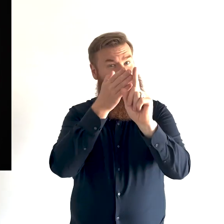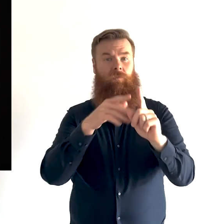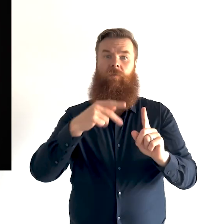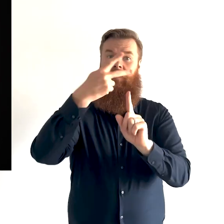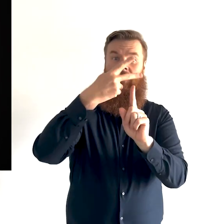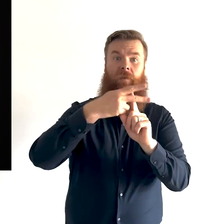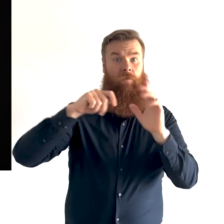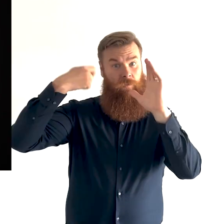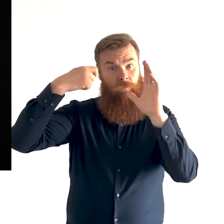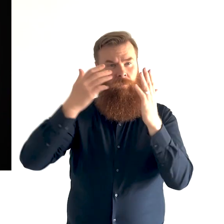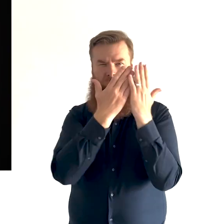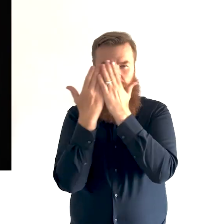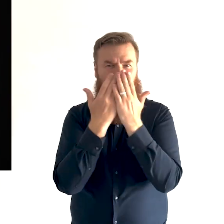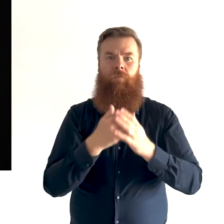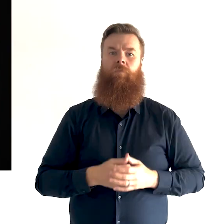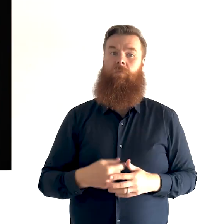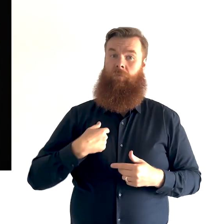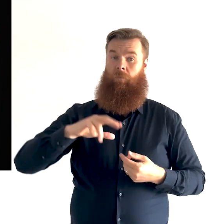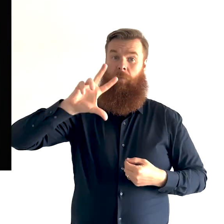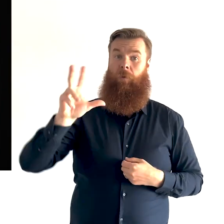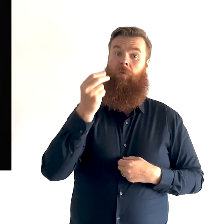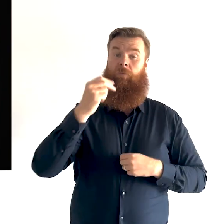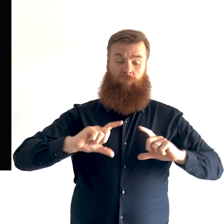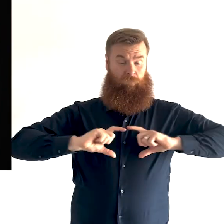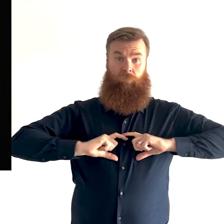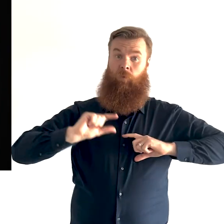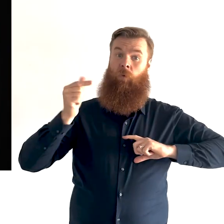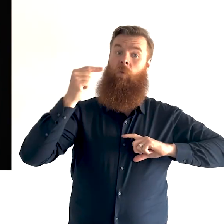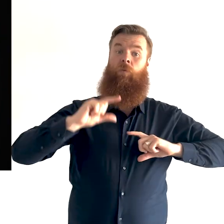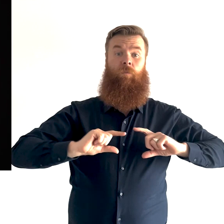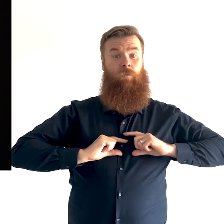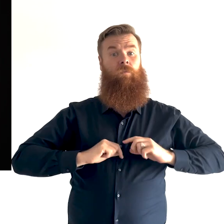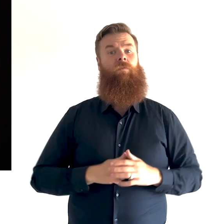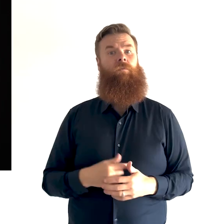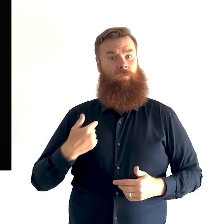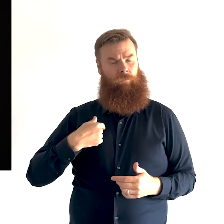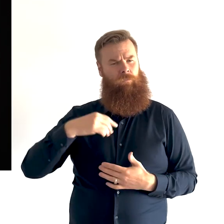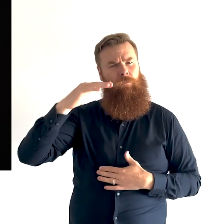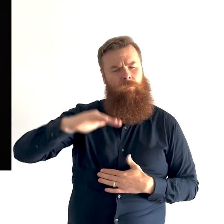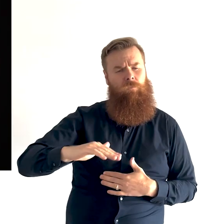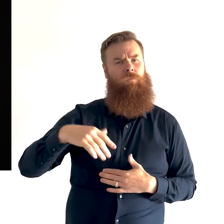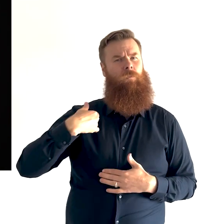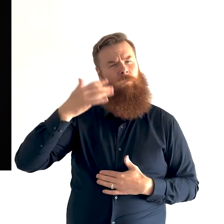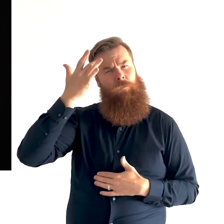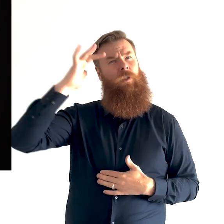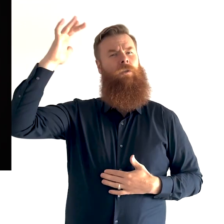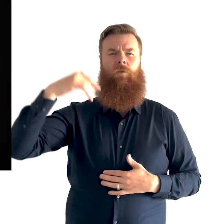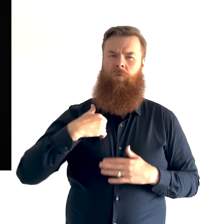a degree in film and television. I am a Paralympic gold medalist. I am a